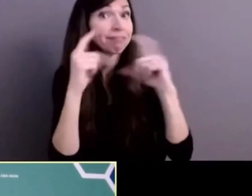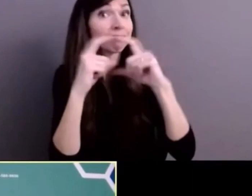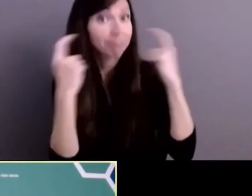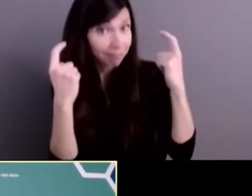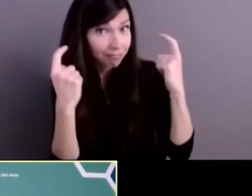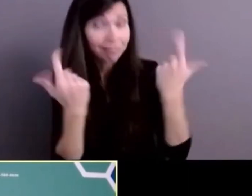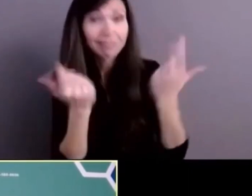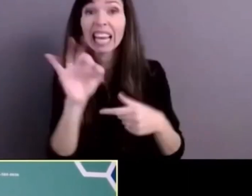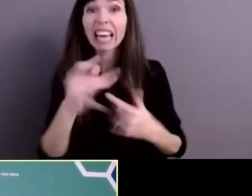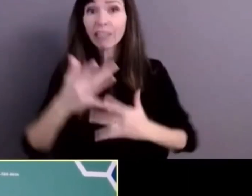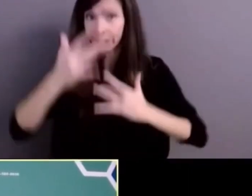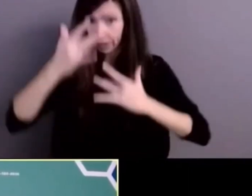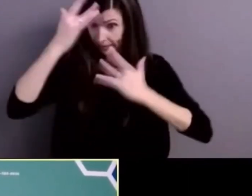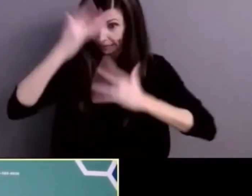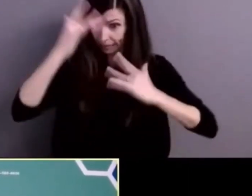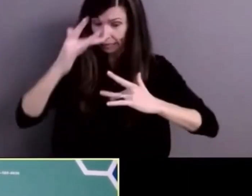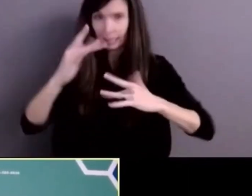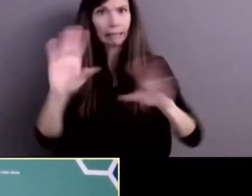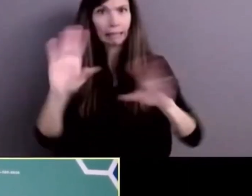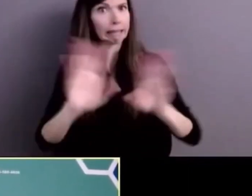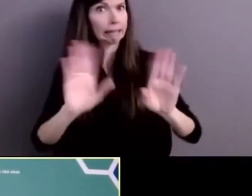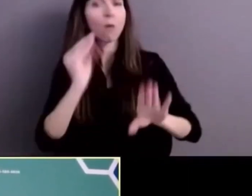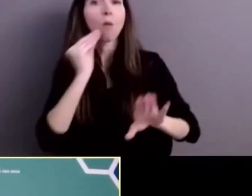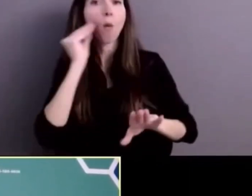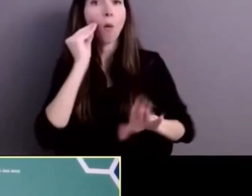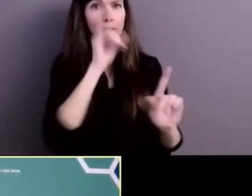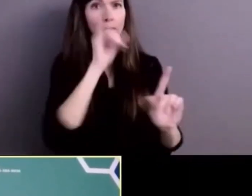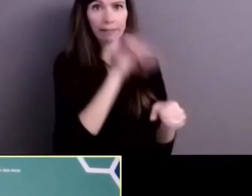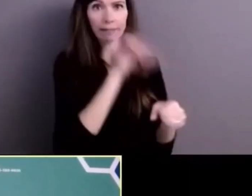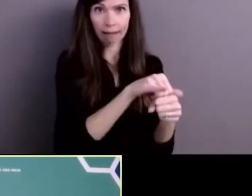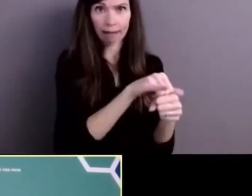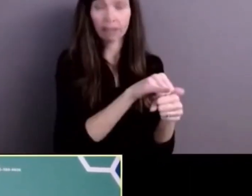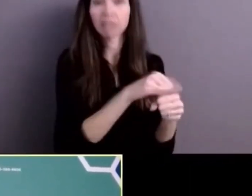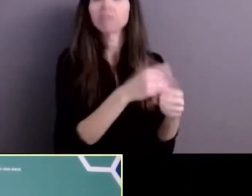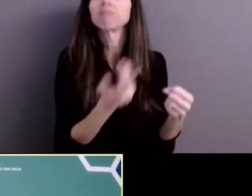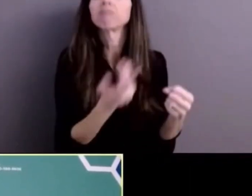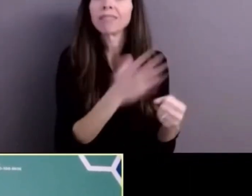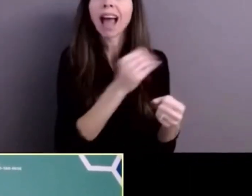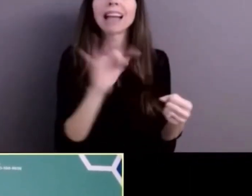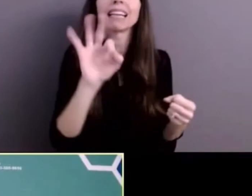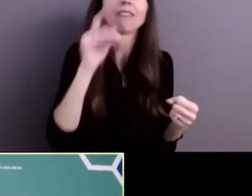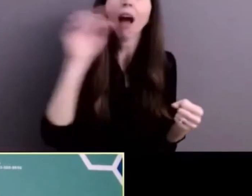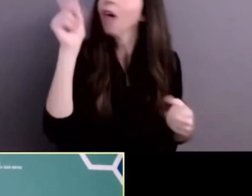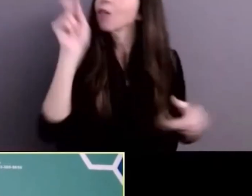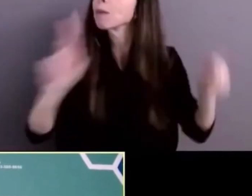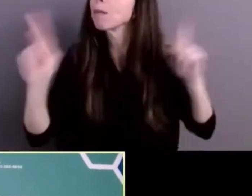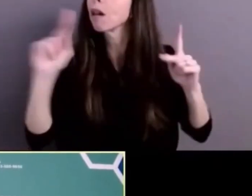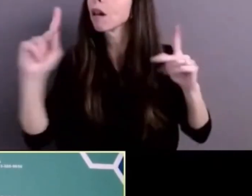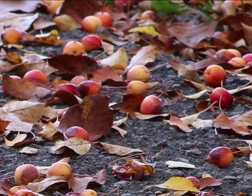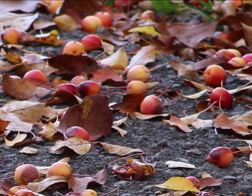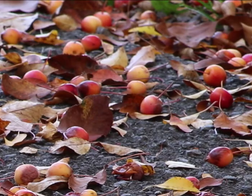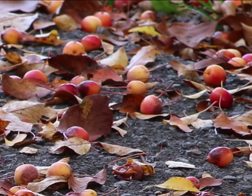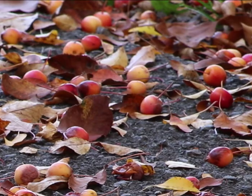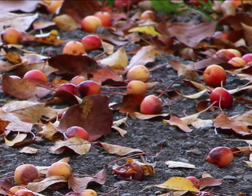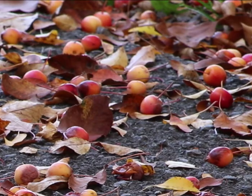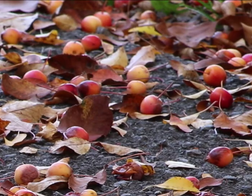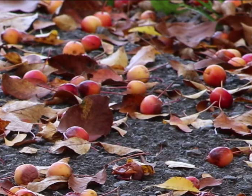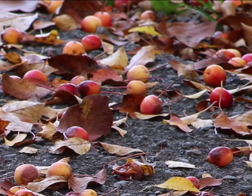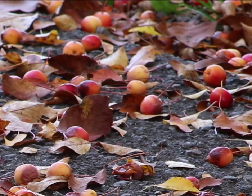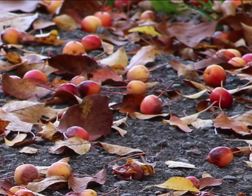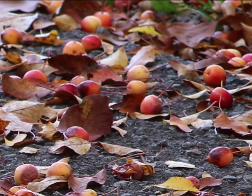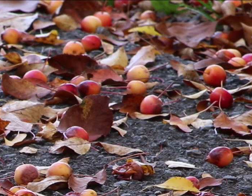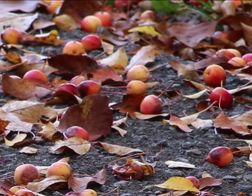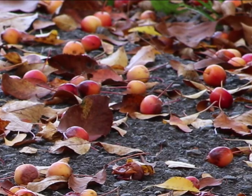sick, staying 2 metres apart from those outside your household, and exercising proper hand hygiene. Charlie Sina,